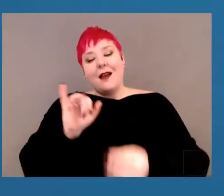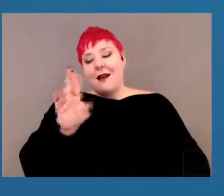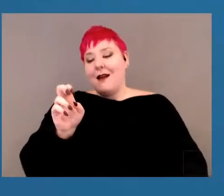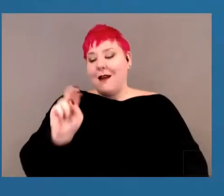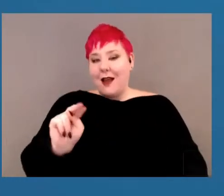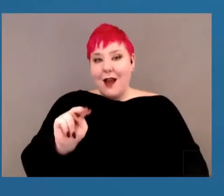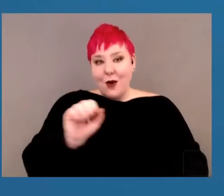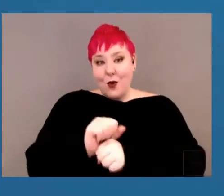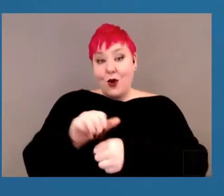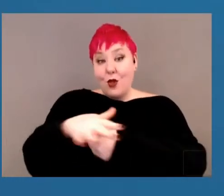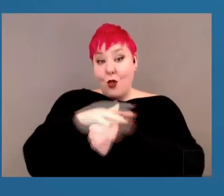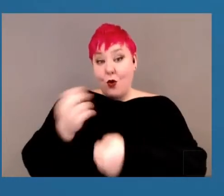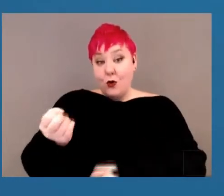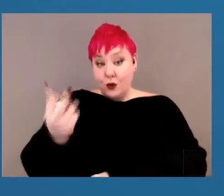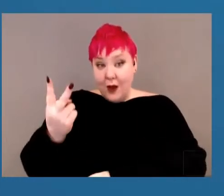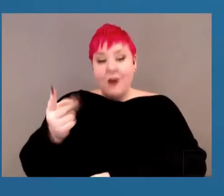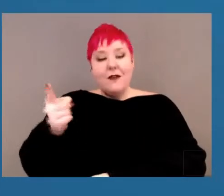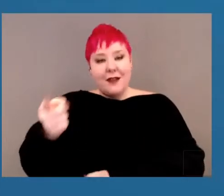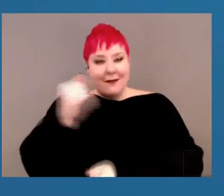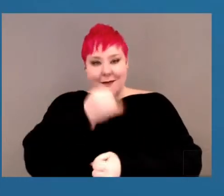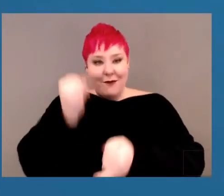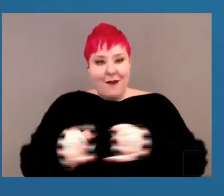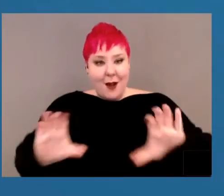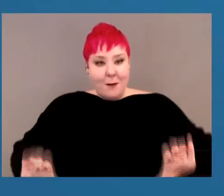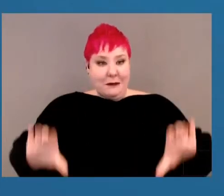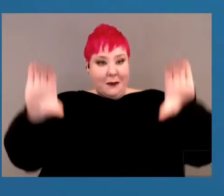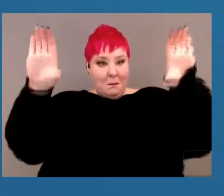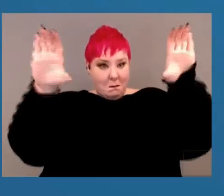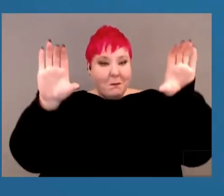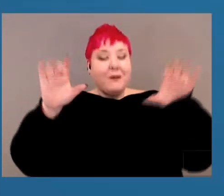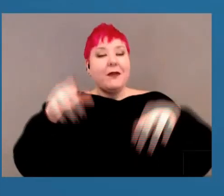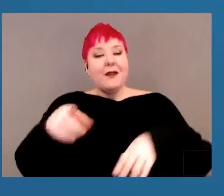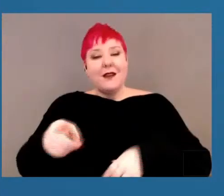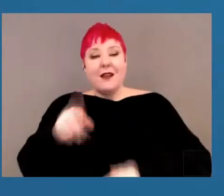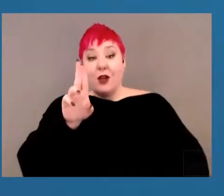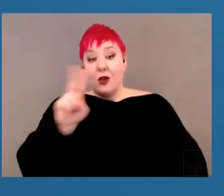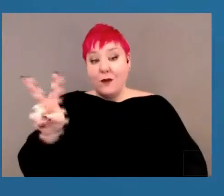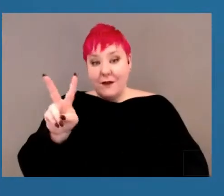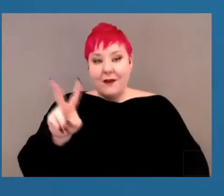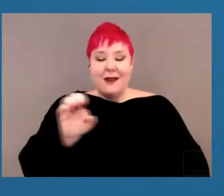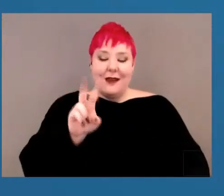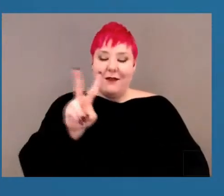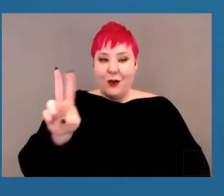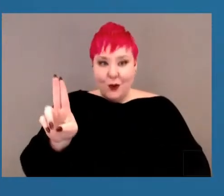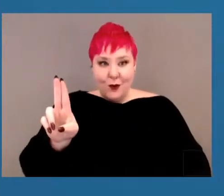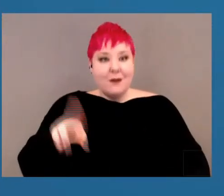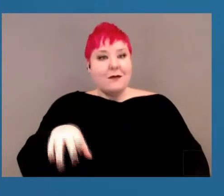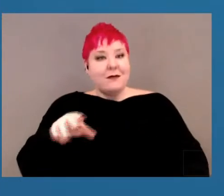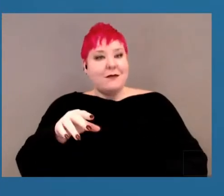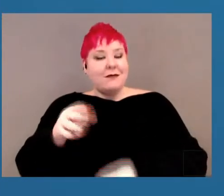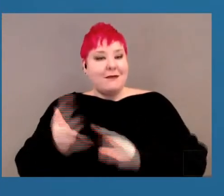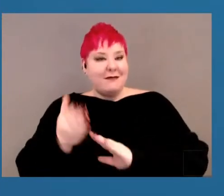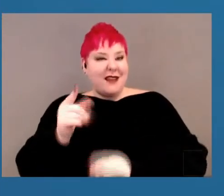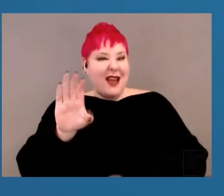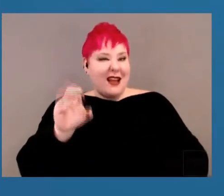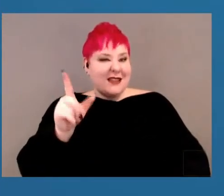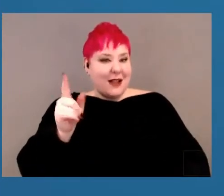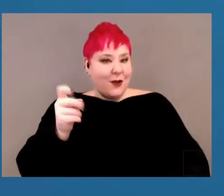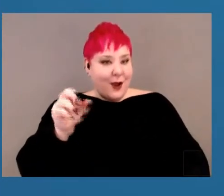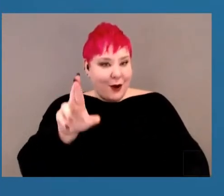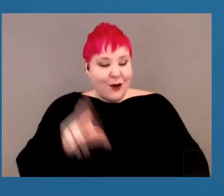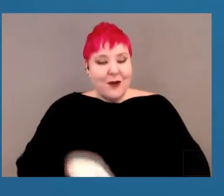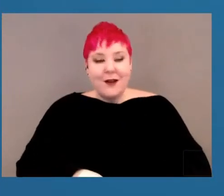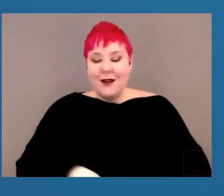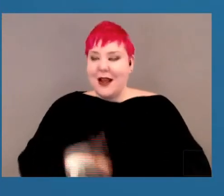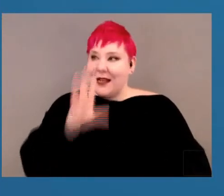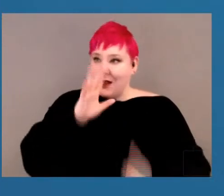final beam on this incredible EUV accelerator. And just talking to them, talking about how tough they are,